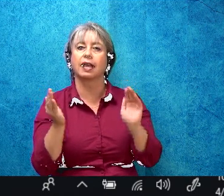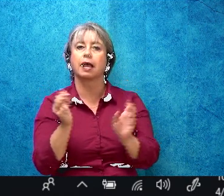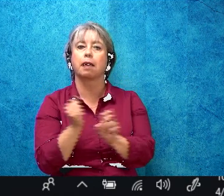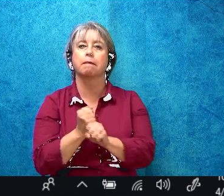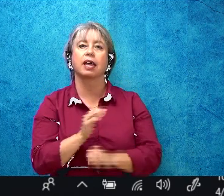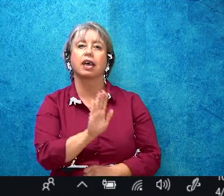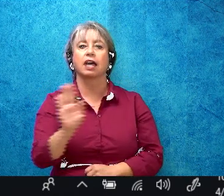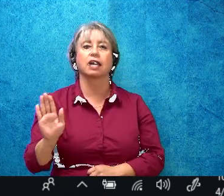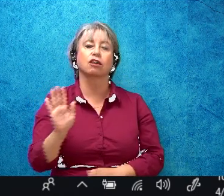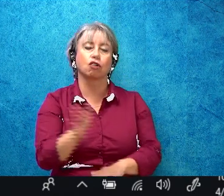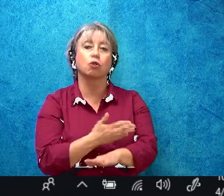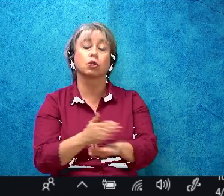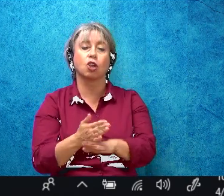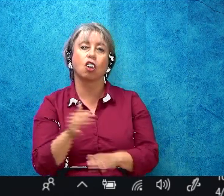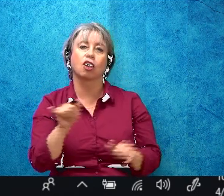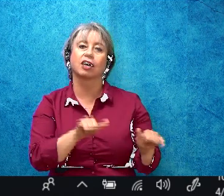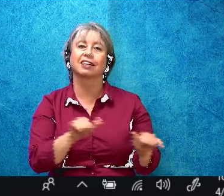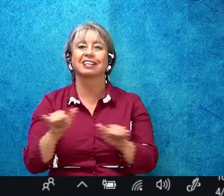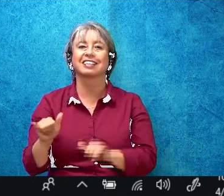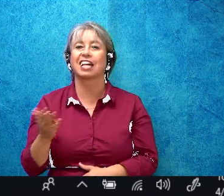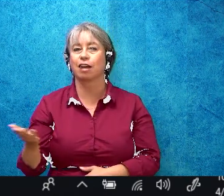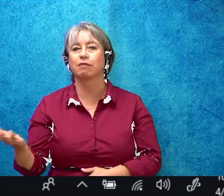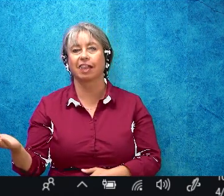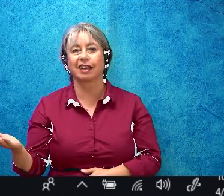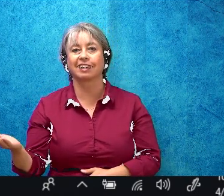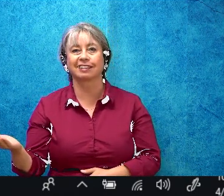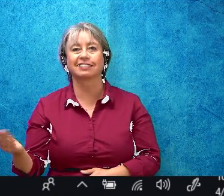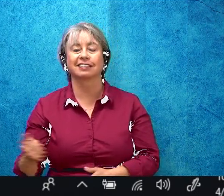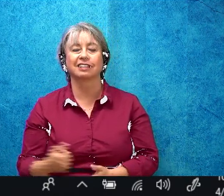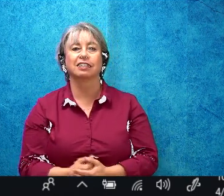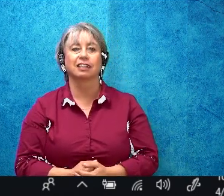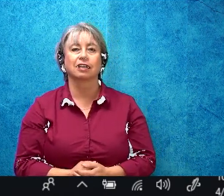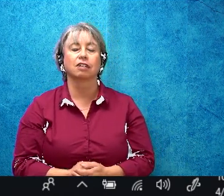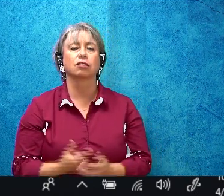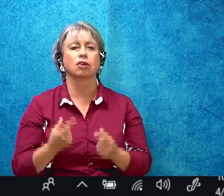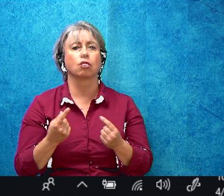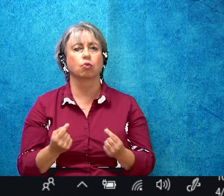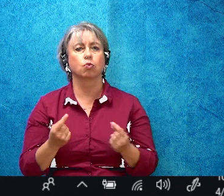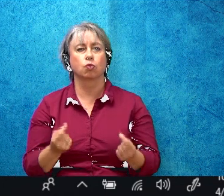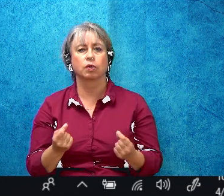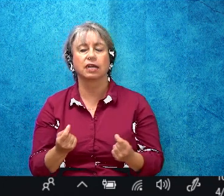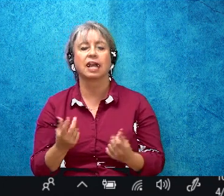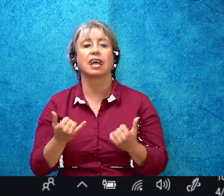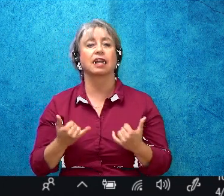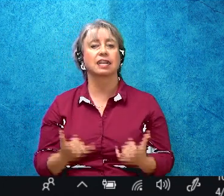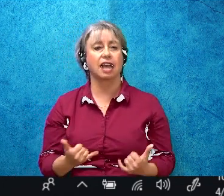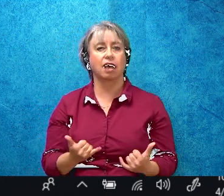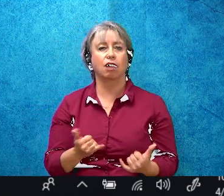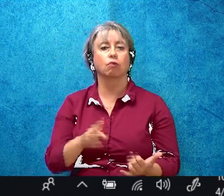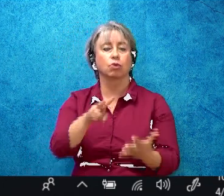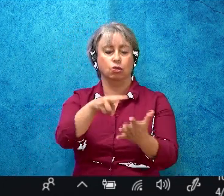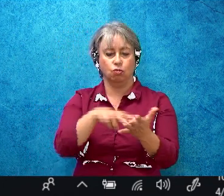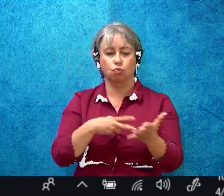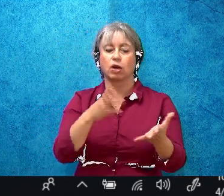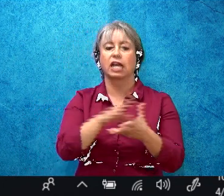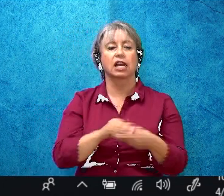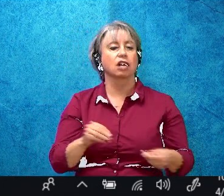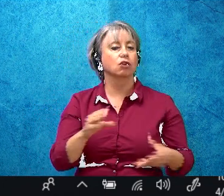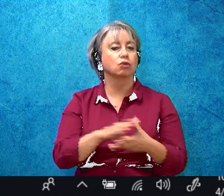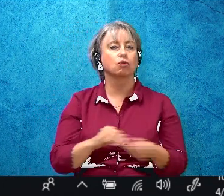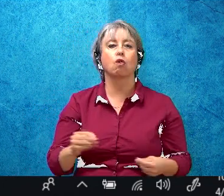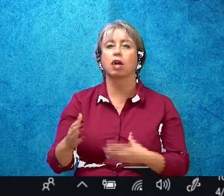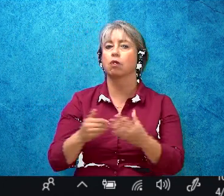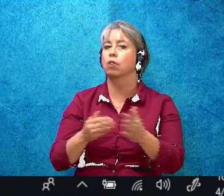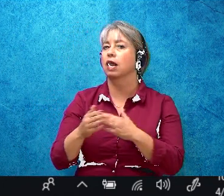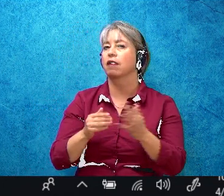same thing. All right, so this is how you do that. You read a story, whatever that story is that your teacher has